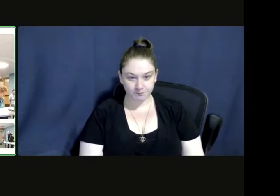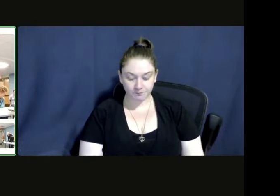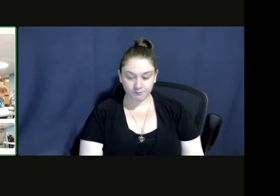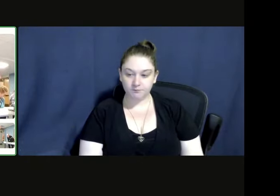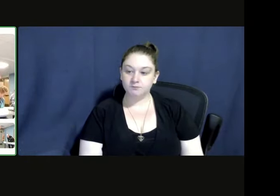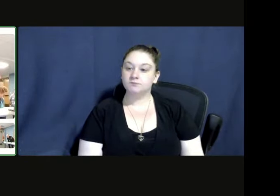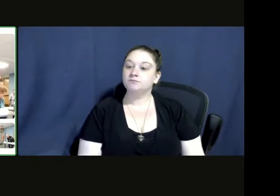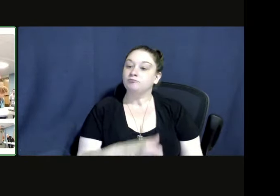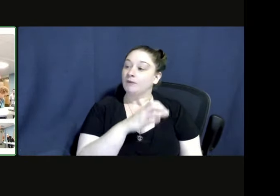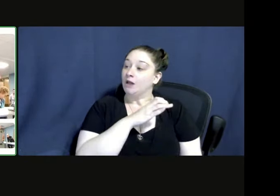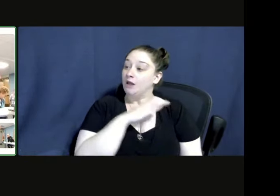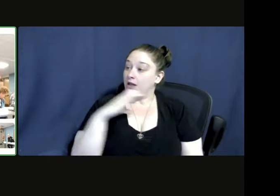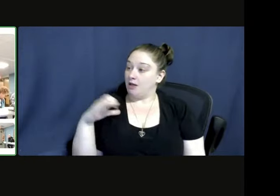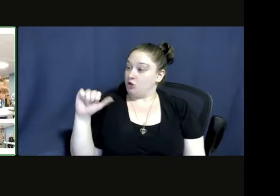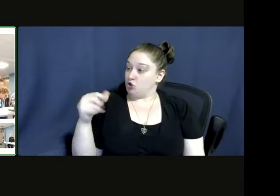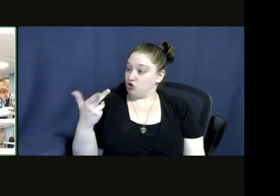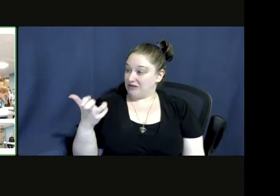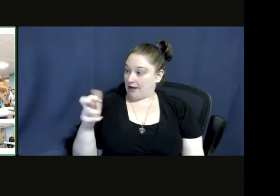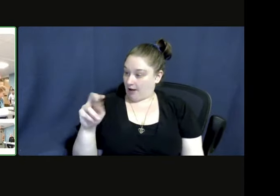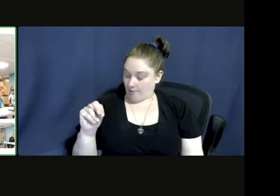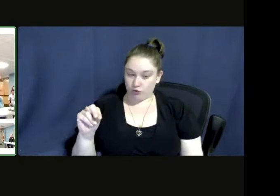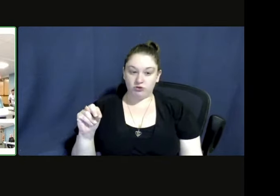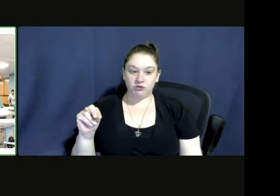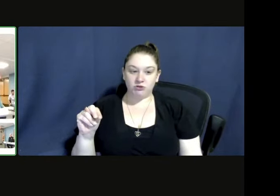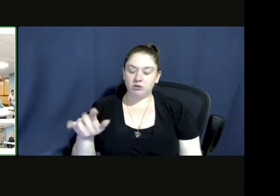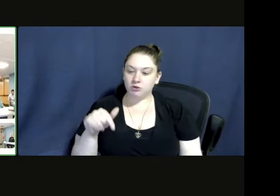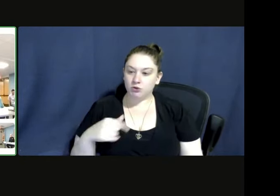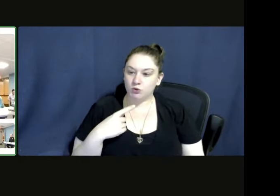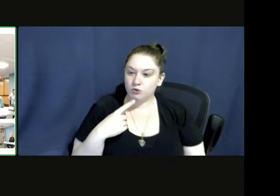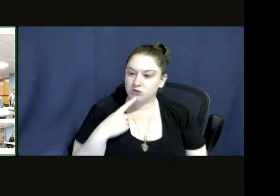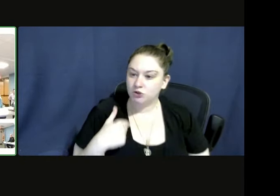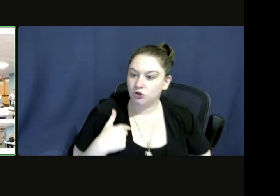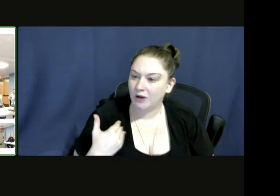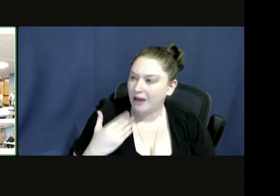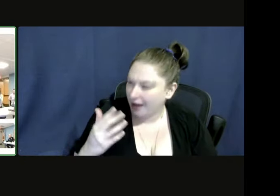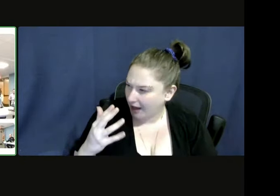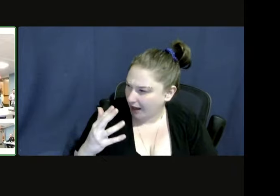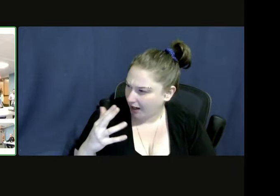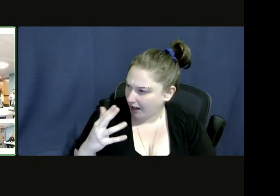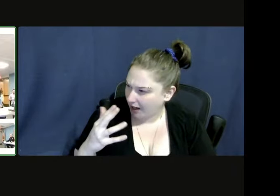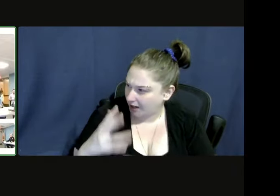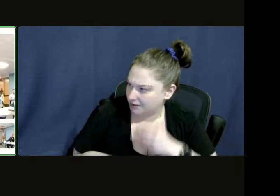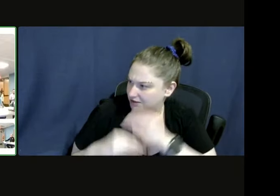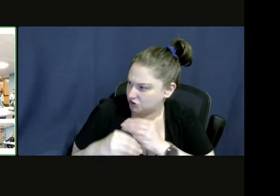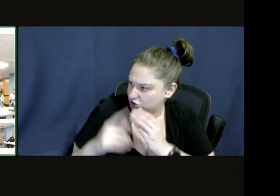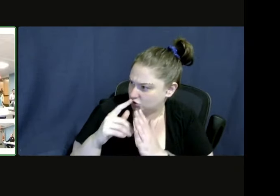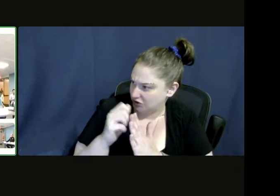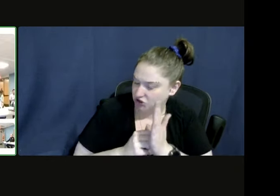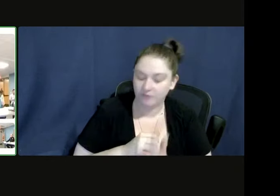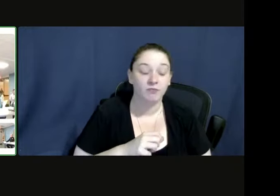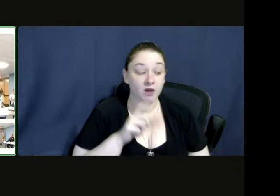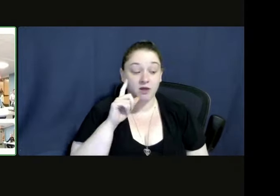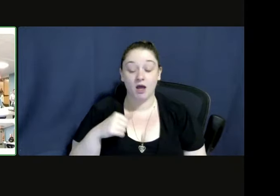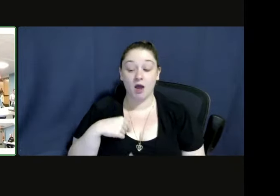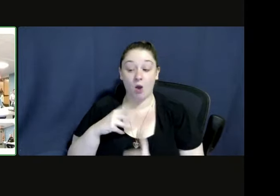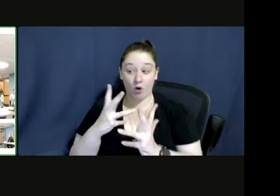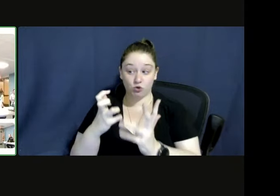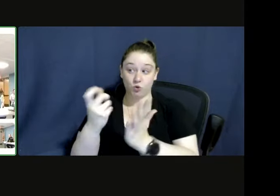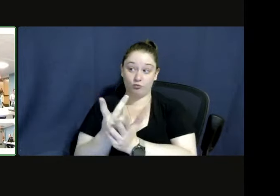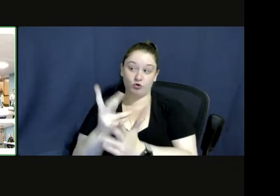Counselor Stapleton, do you have a motion on approval of a special meeting agenda? I do. I move approval of the special meeting agenda.